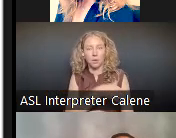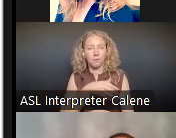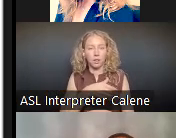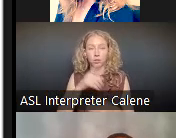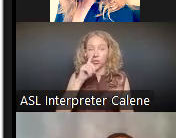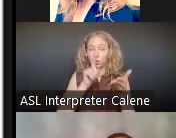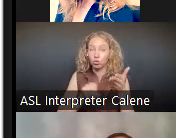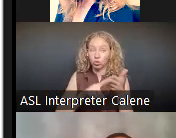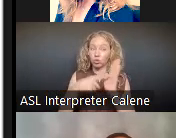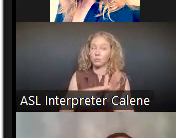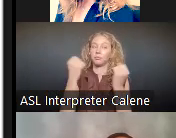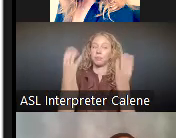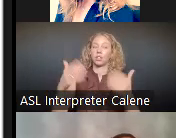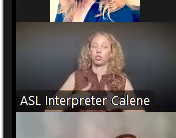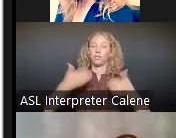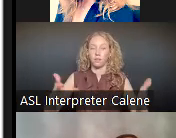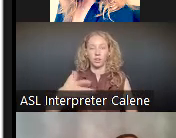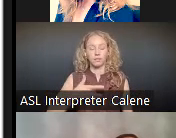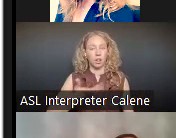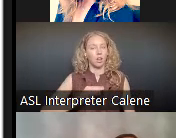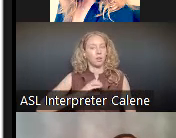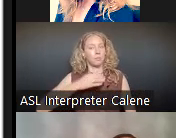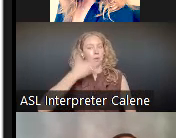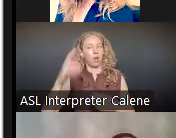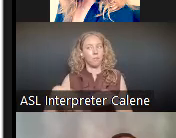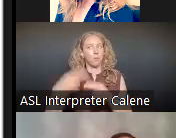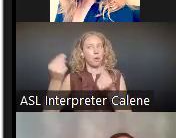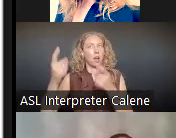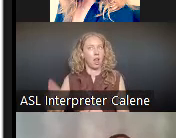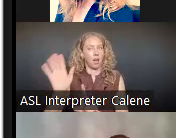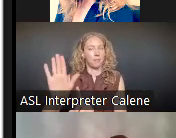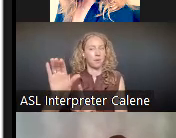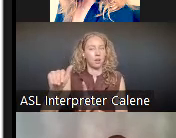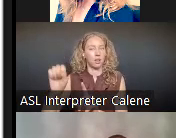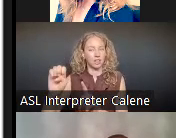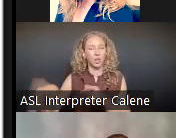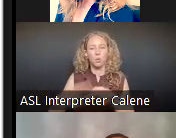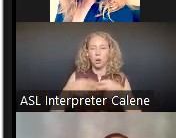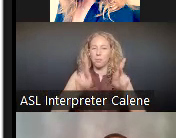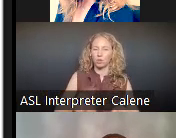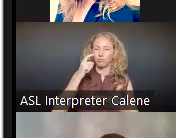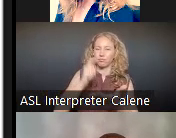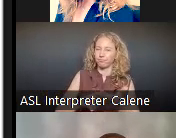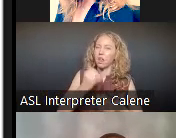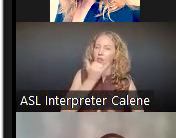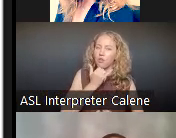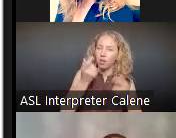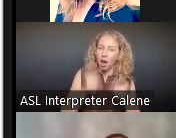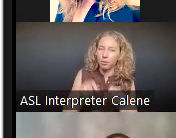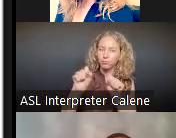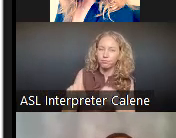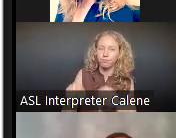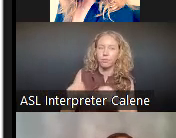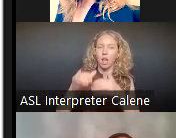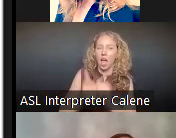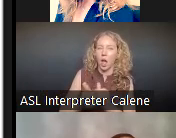that many survivors feel better about the circumstances of their case when someone acknowledges the error that was made, right? And how they